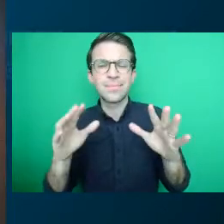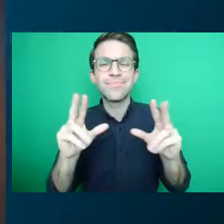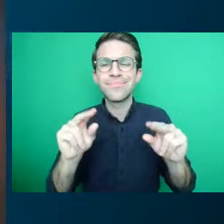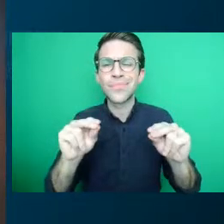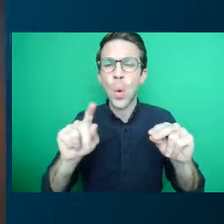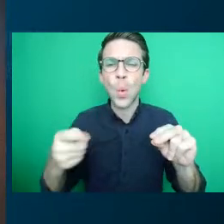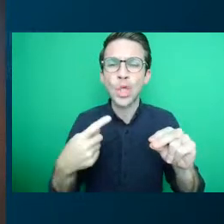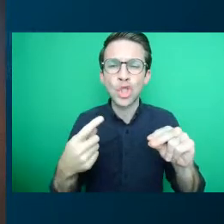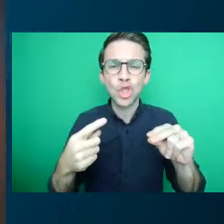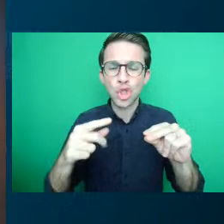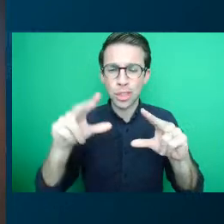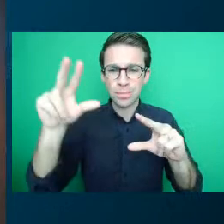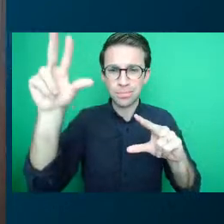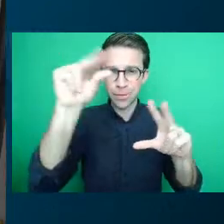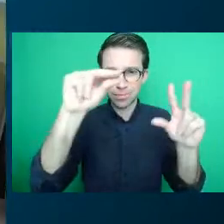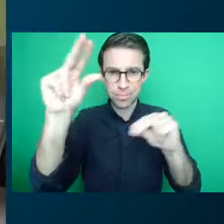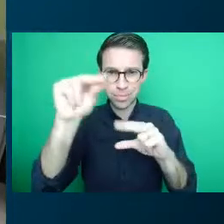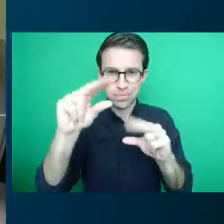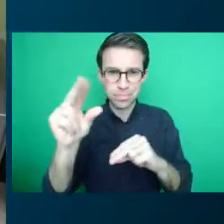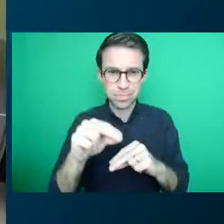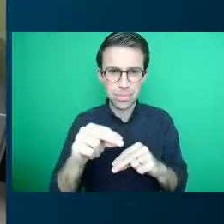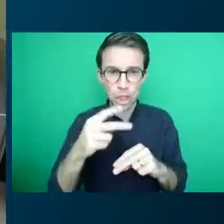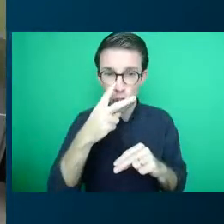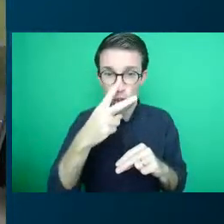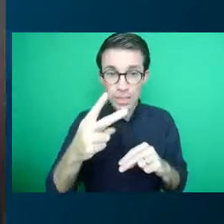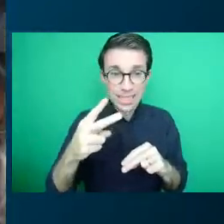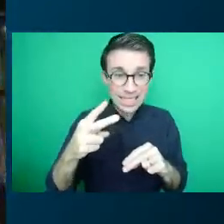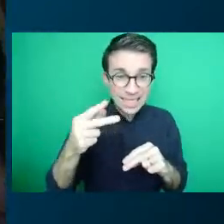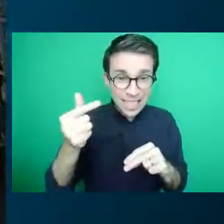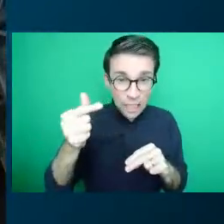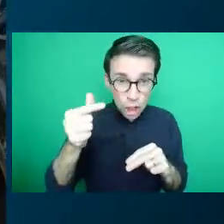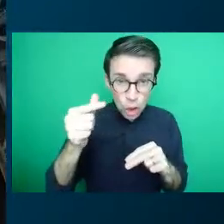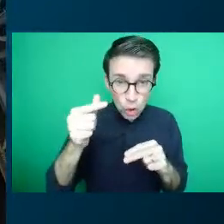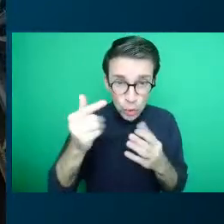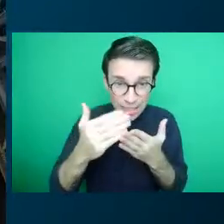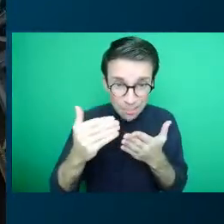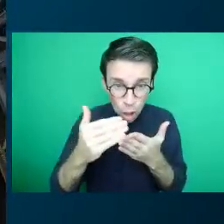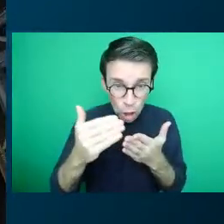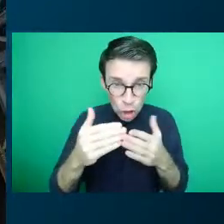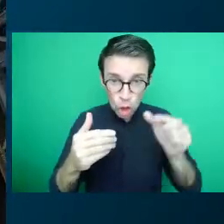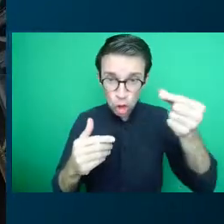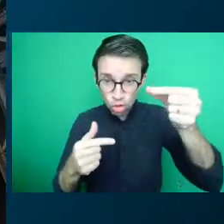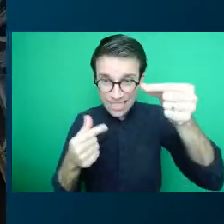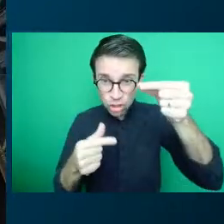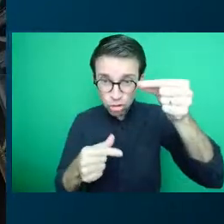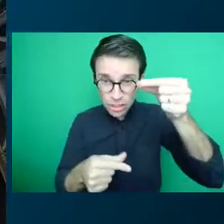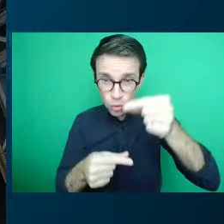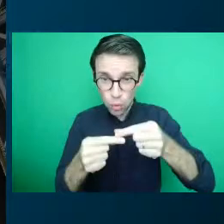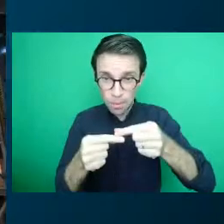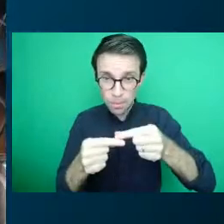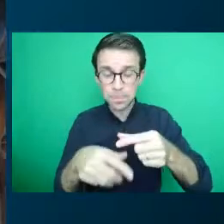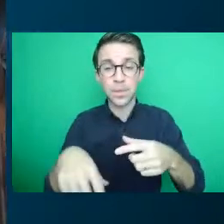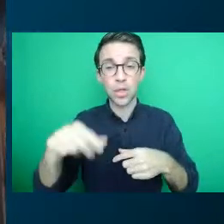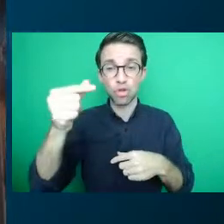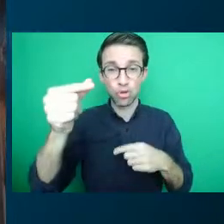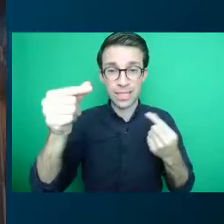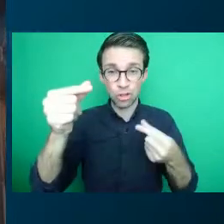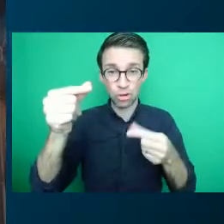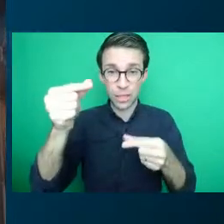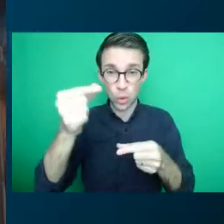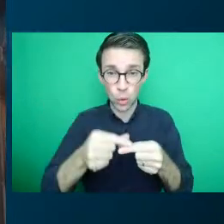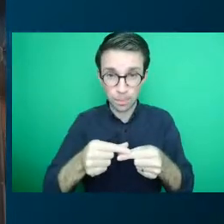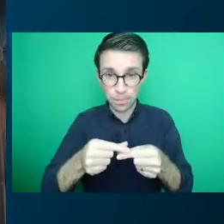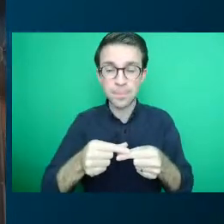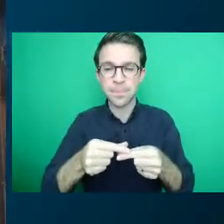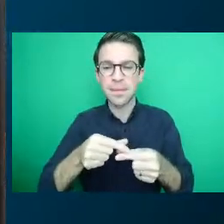together. I call it green glue. You see the little green part there on the top? And you can sort of snap pieces of green glue together, and it just makes your rocket a little